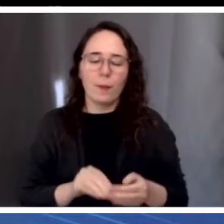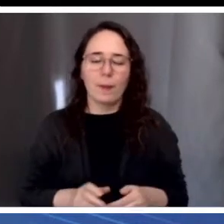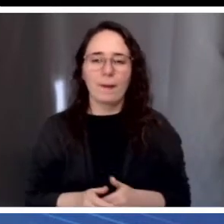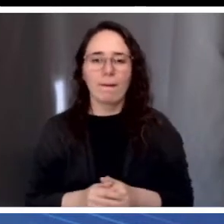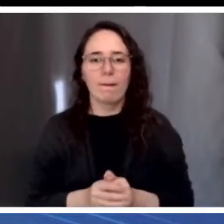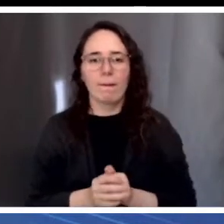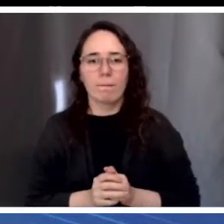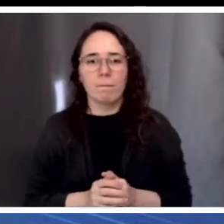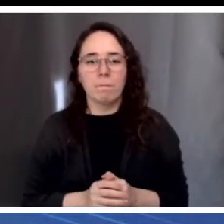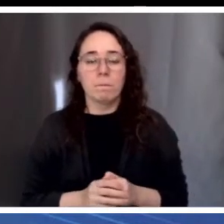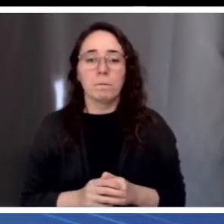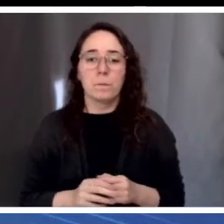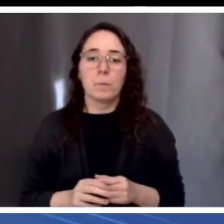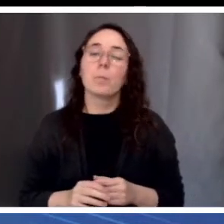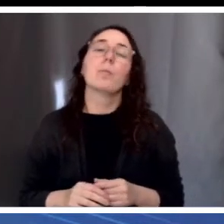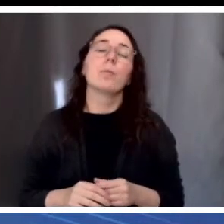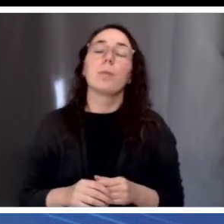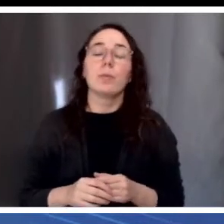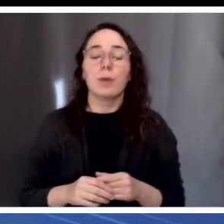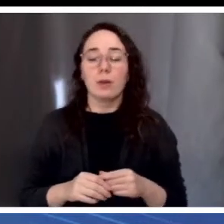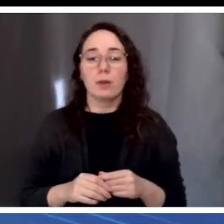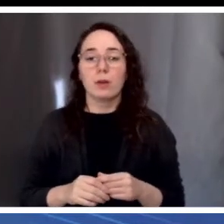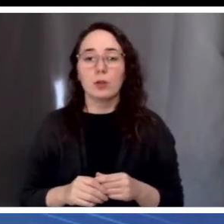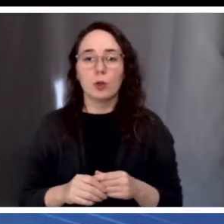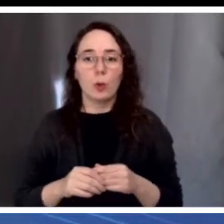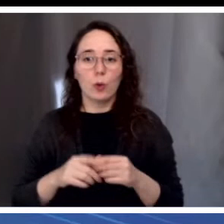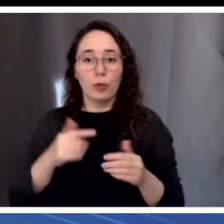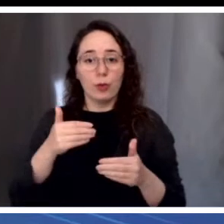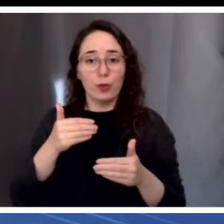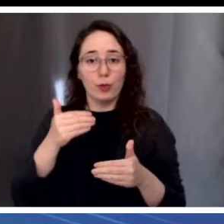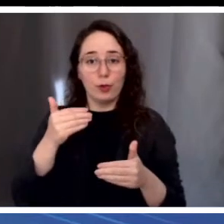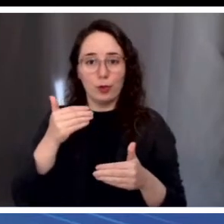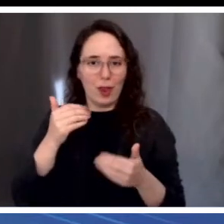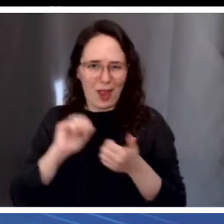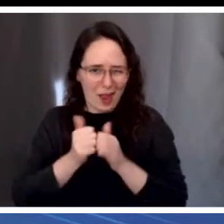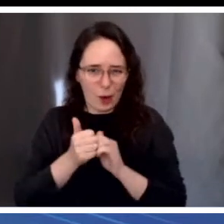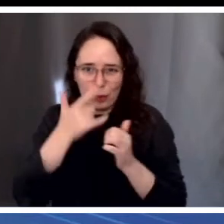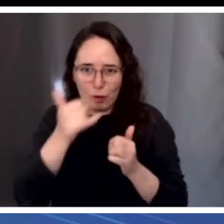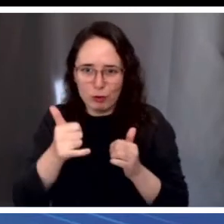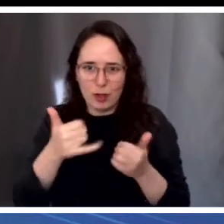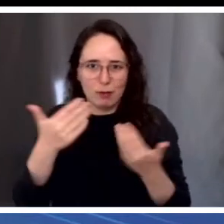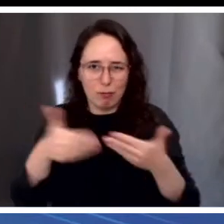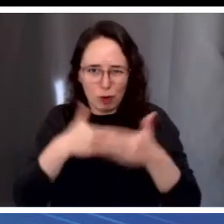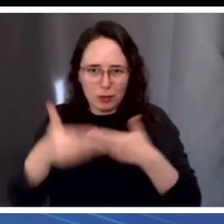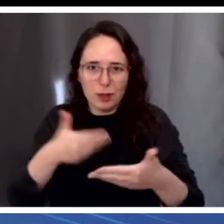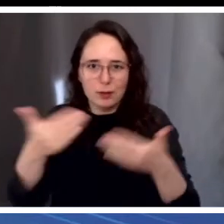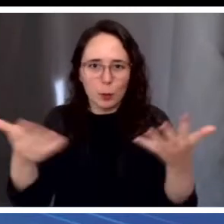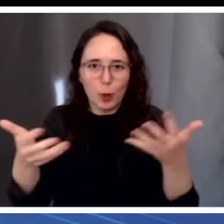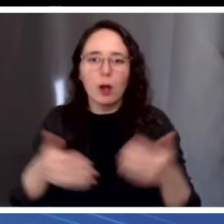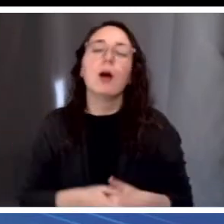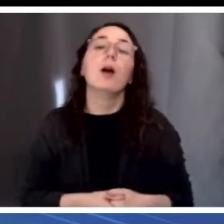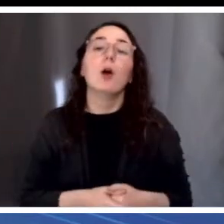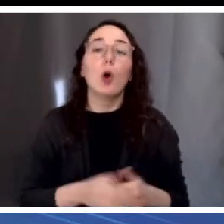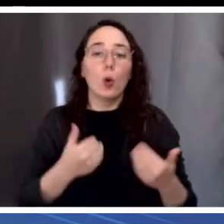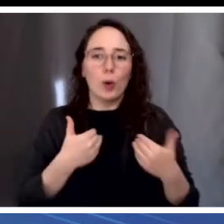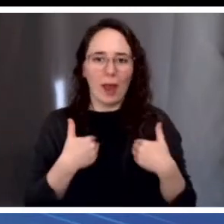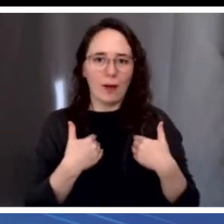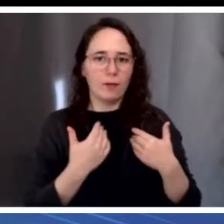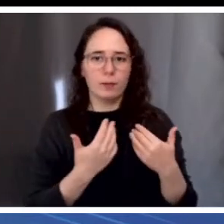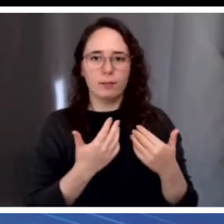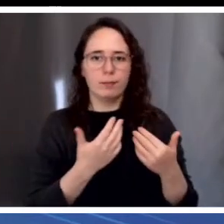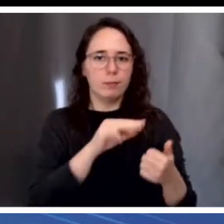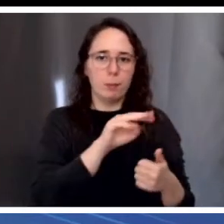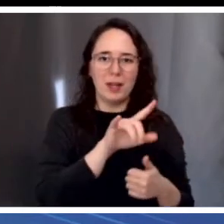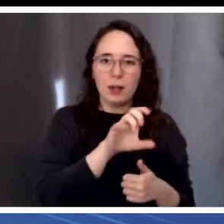the process in which this takes place is we would take a piece of media, we would then, if someone has a transcript, for example,